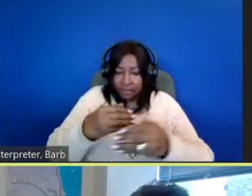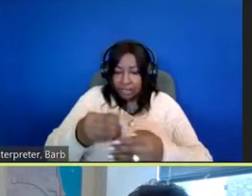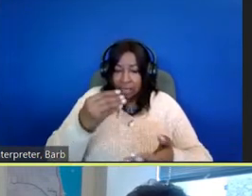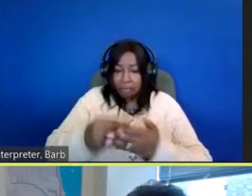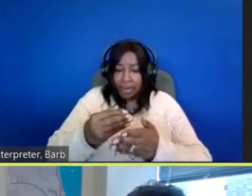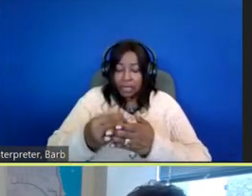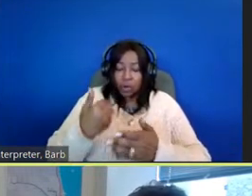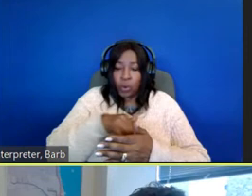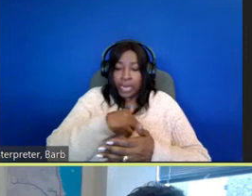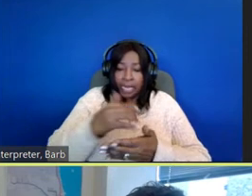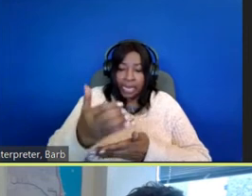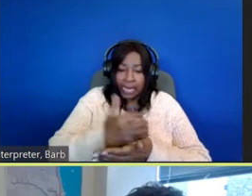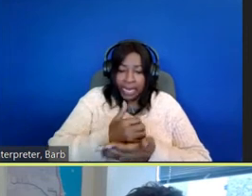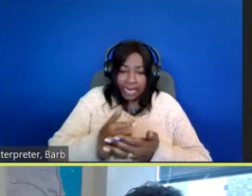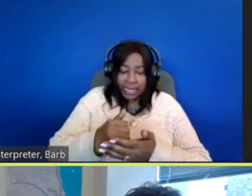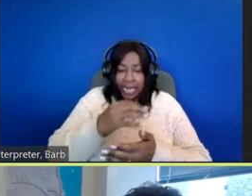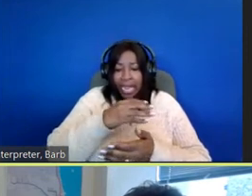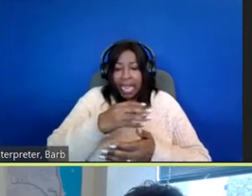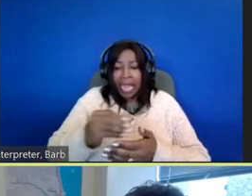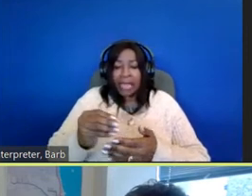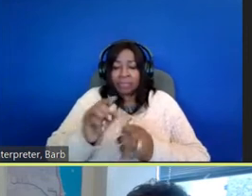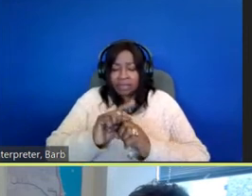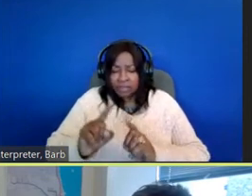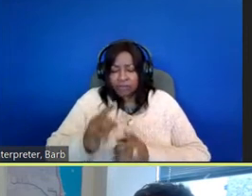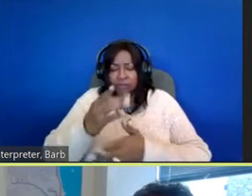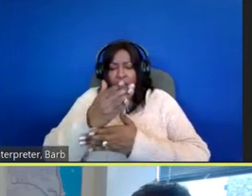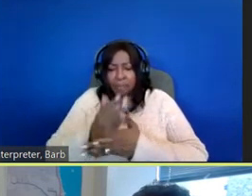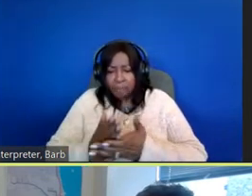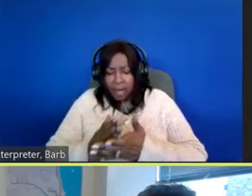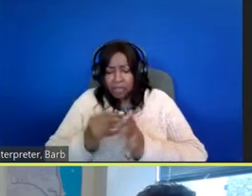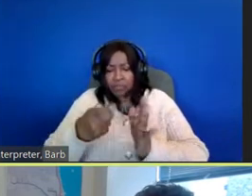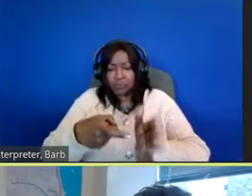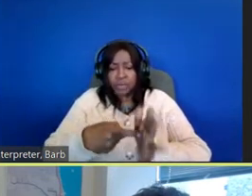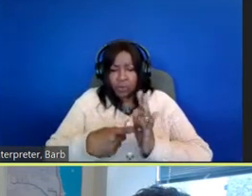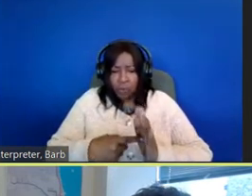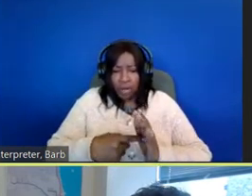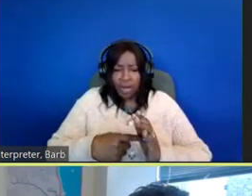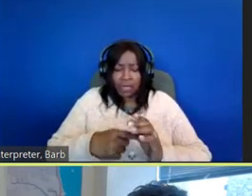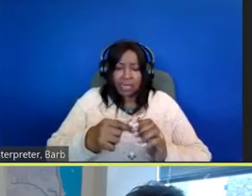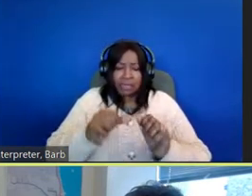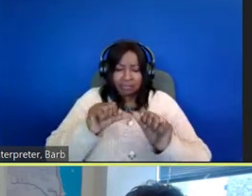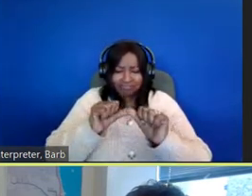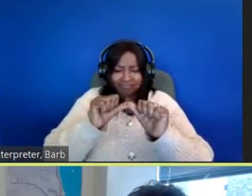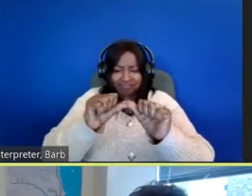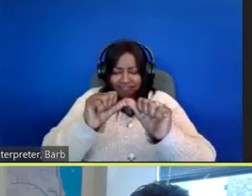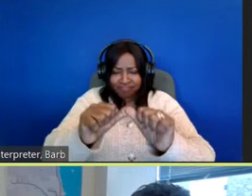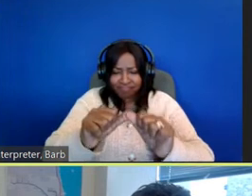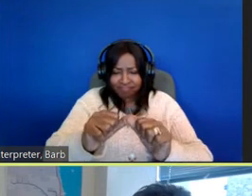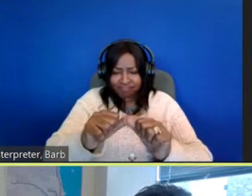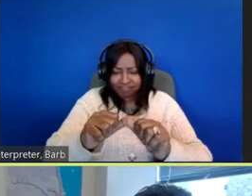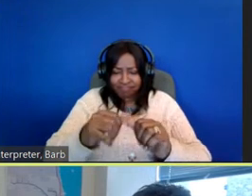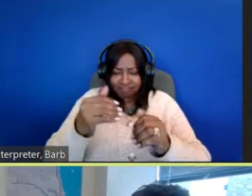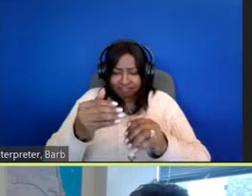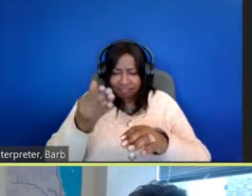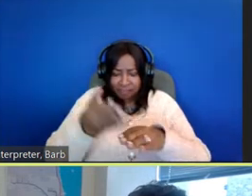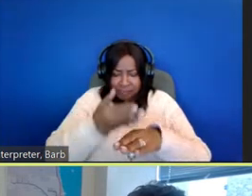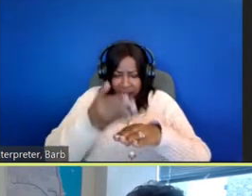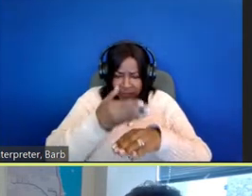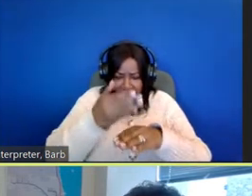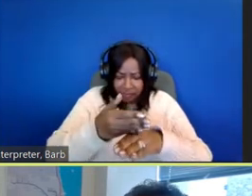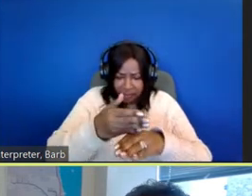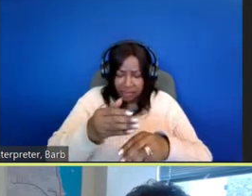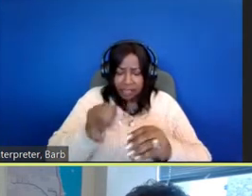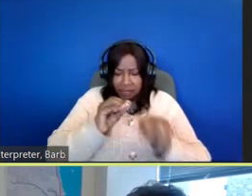mentioned, the mechanical components required almost constant maintenance, just like anything else that would be 40 years